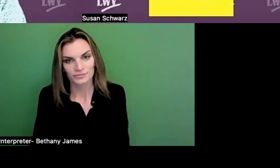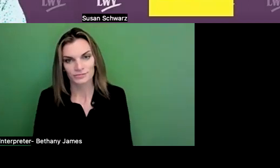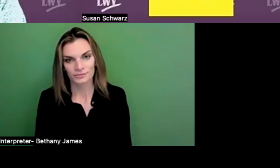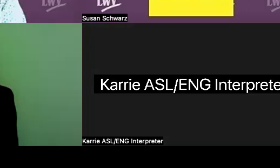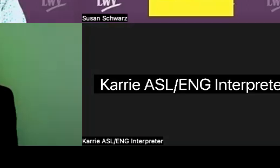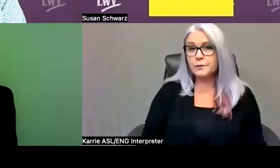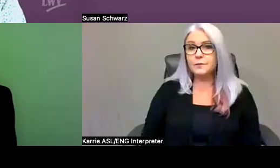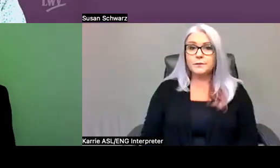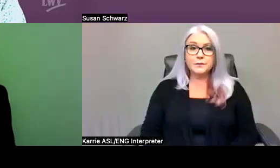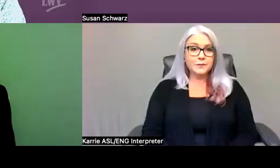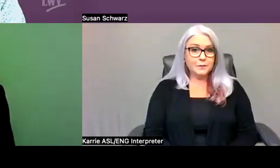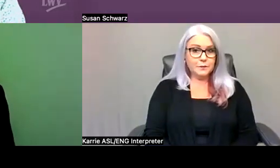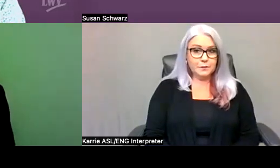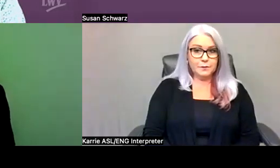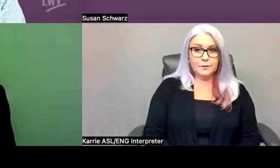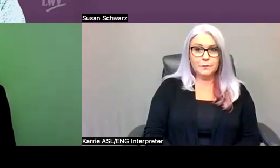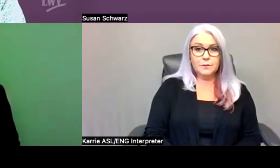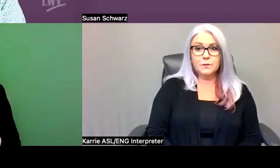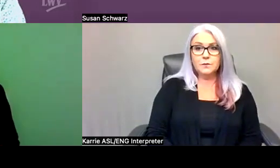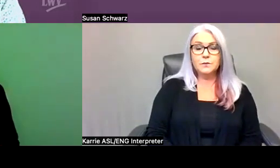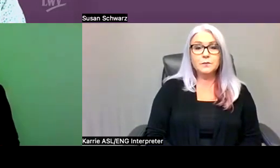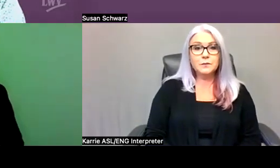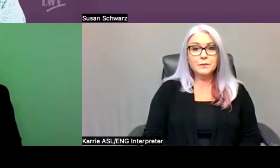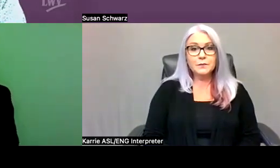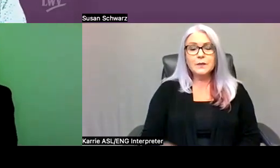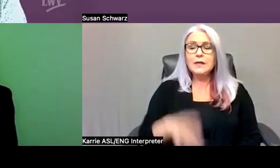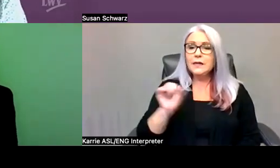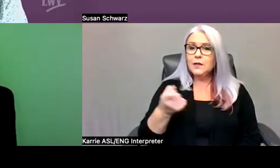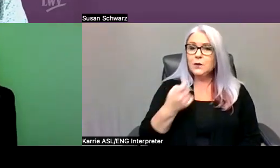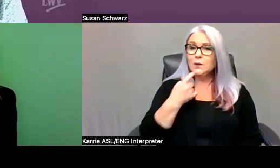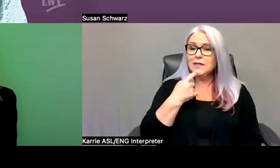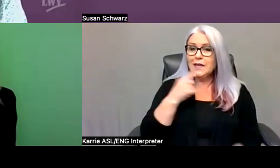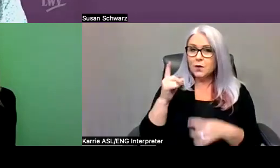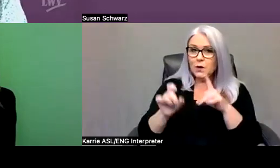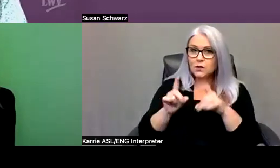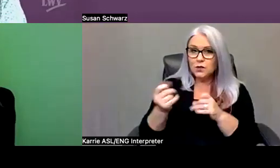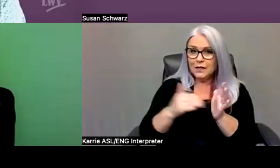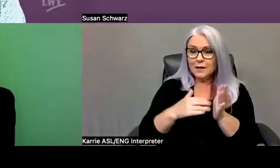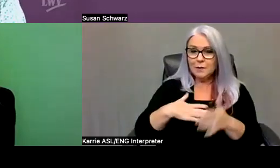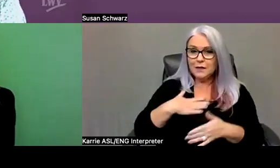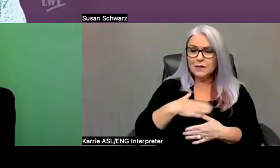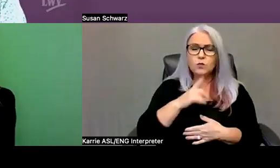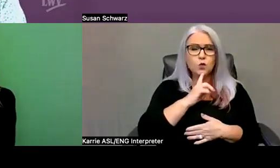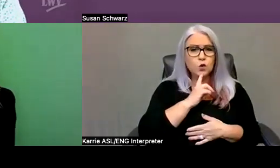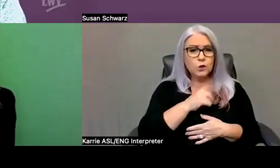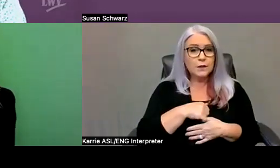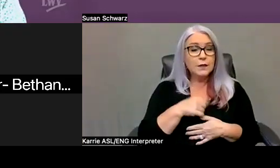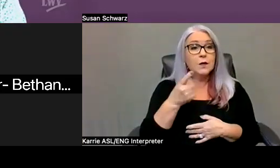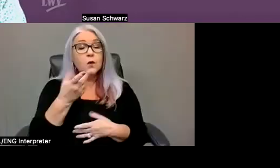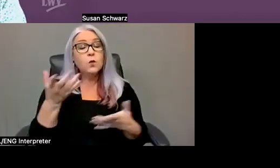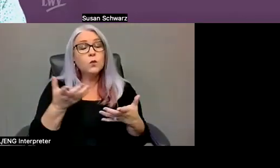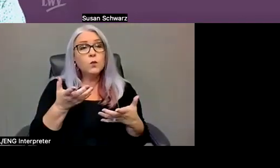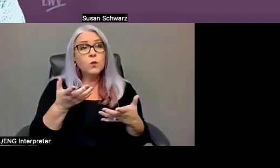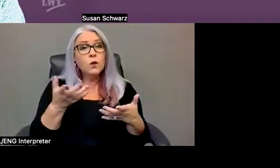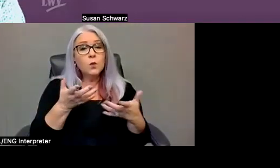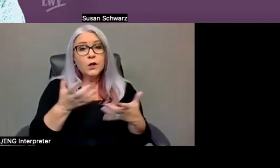Thank you. Same question, Mr. Rossillo? Can you repeat the question, please? Absolutely. What do you value most